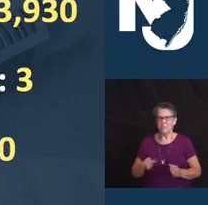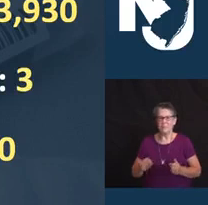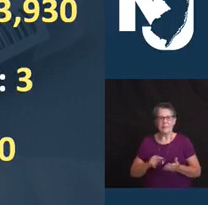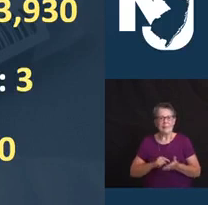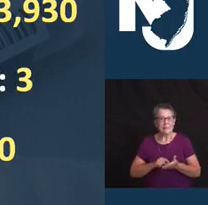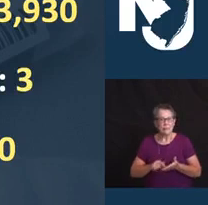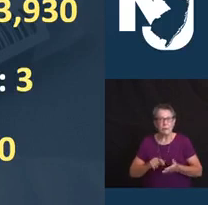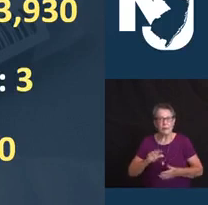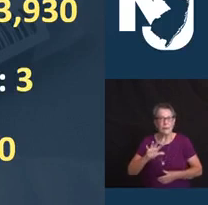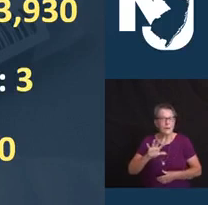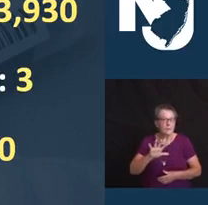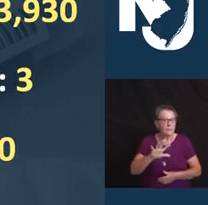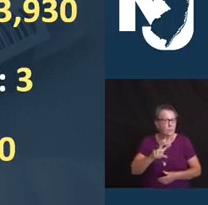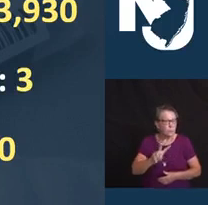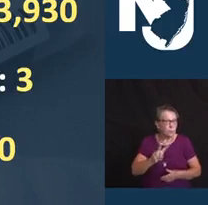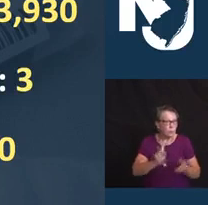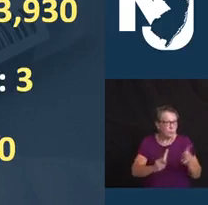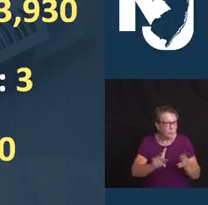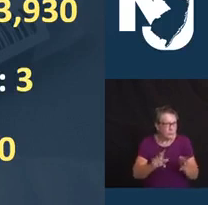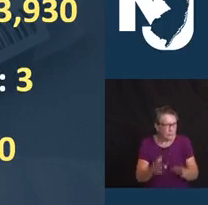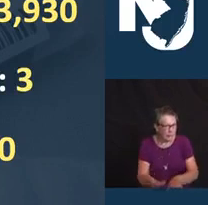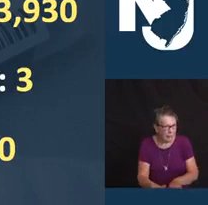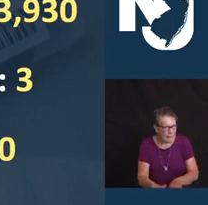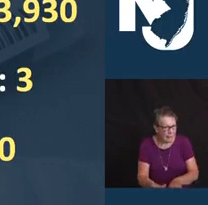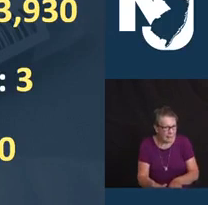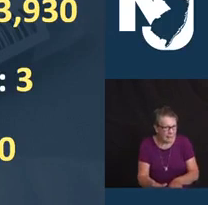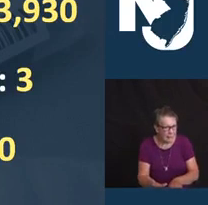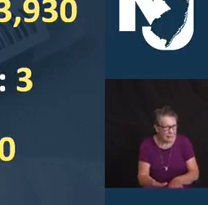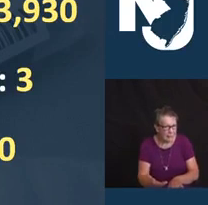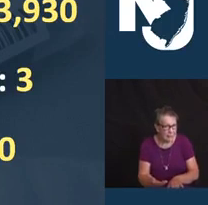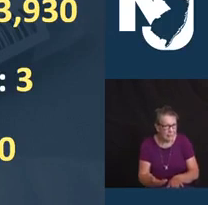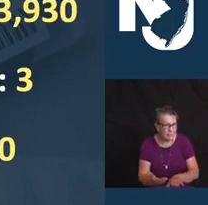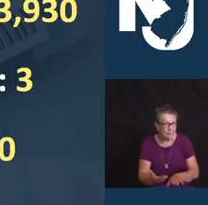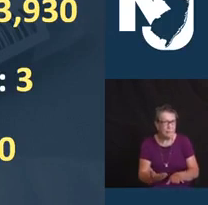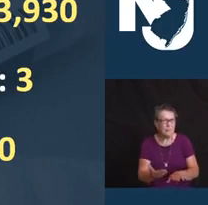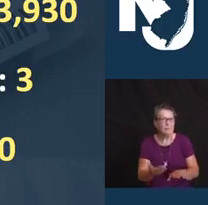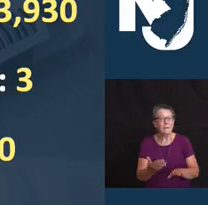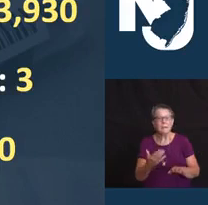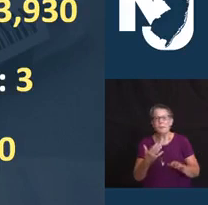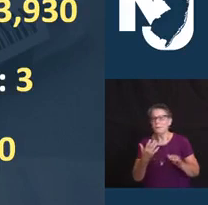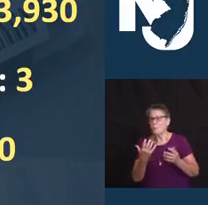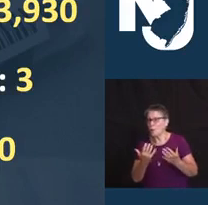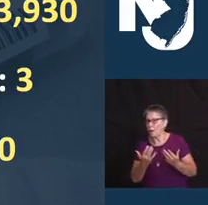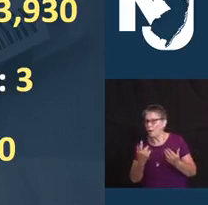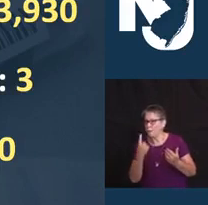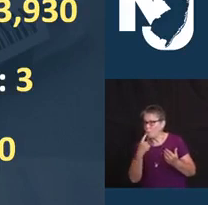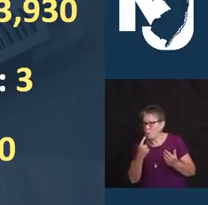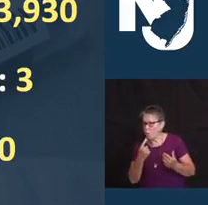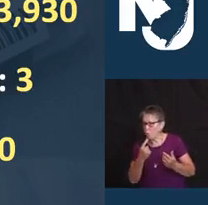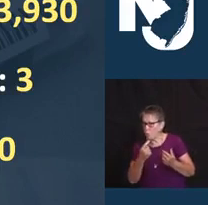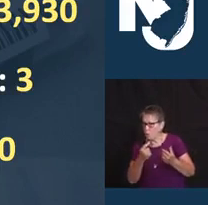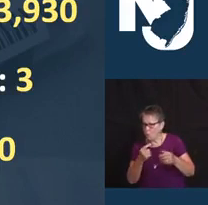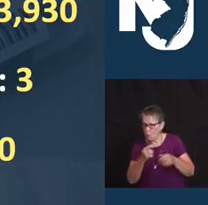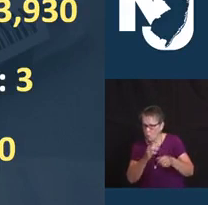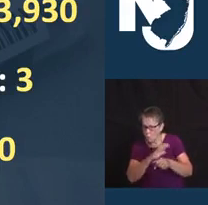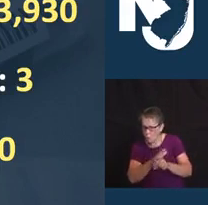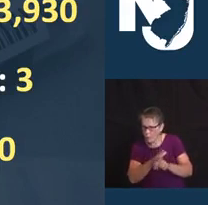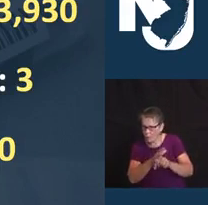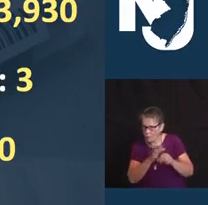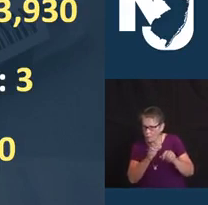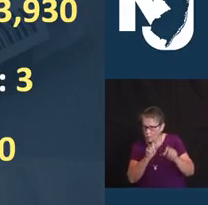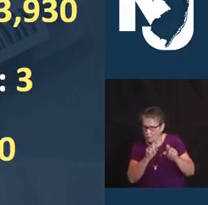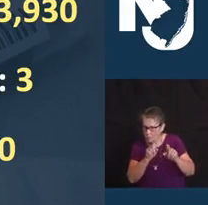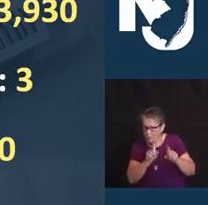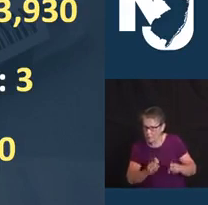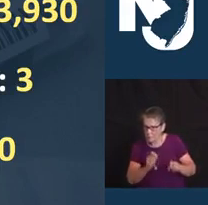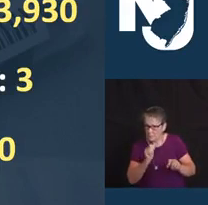sisters from our state. Given the data I just cited on effectiveness of the vaccines, it can be easily inferred that these deaths